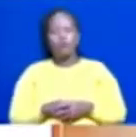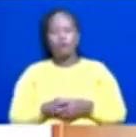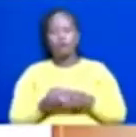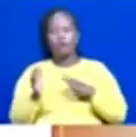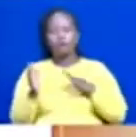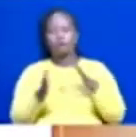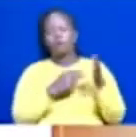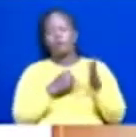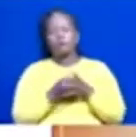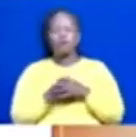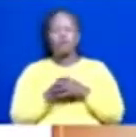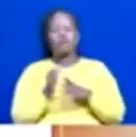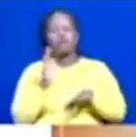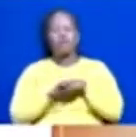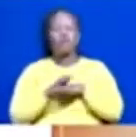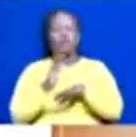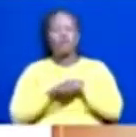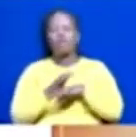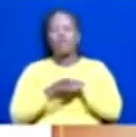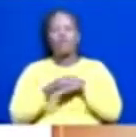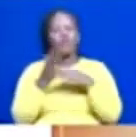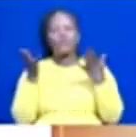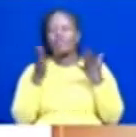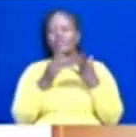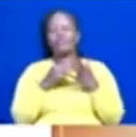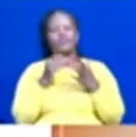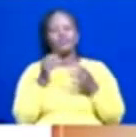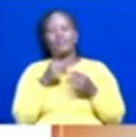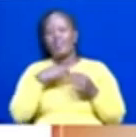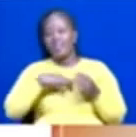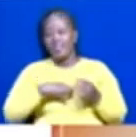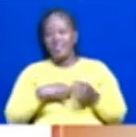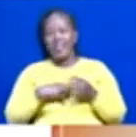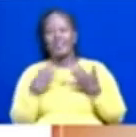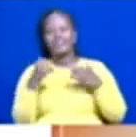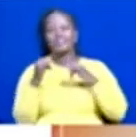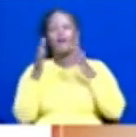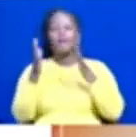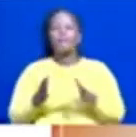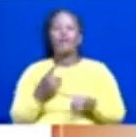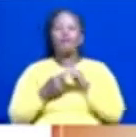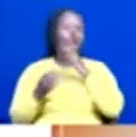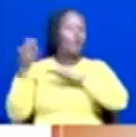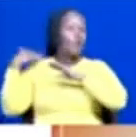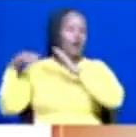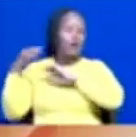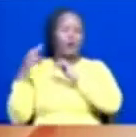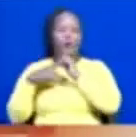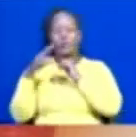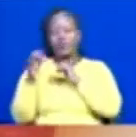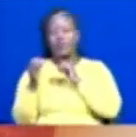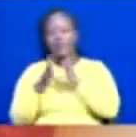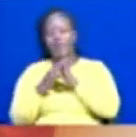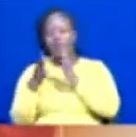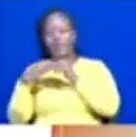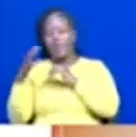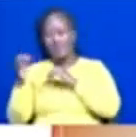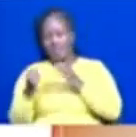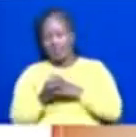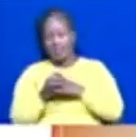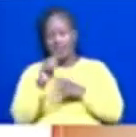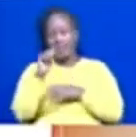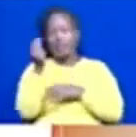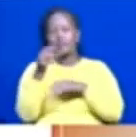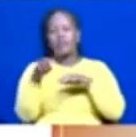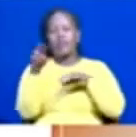Oh, it's good to see those big boys of the 80s and 90s and also 70s as well. Now, the Kenya national chess team that